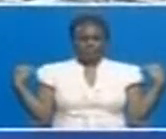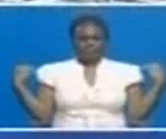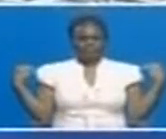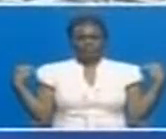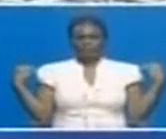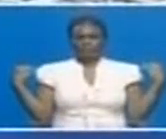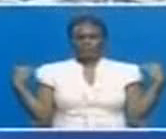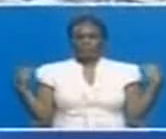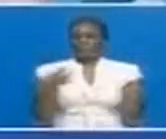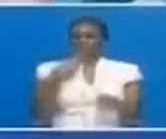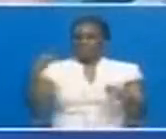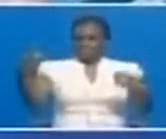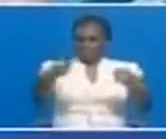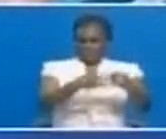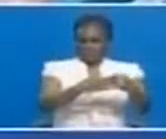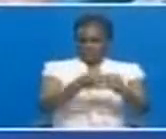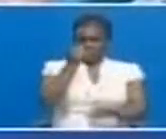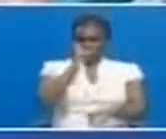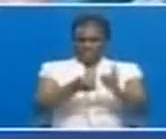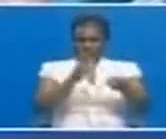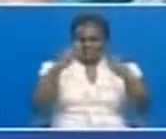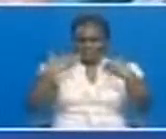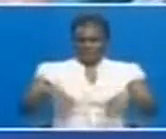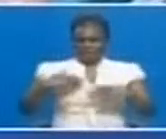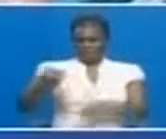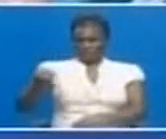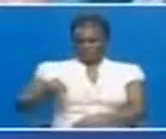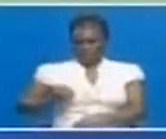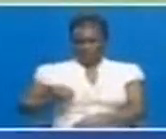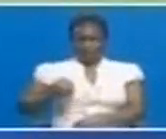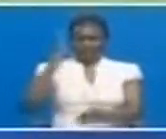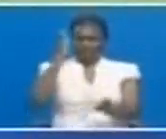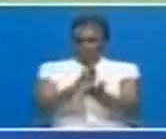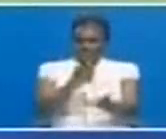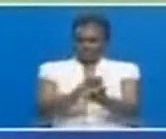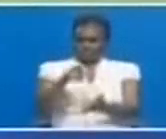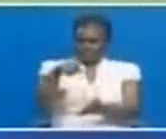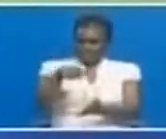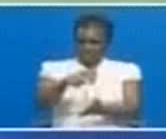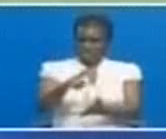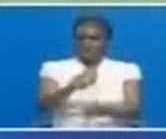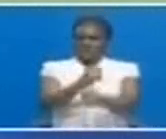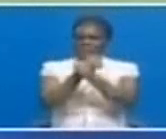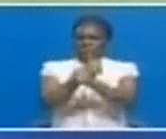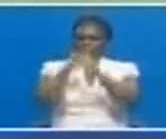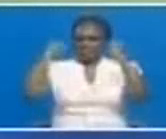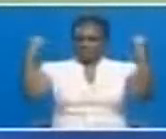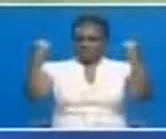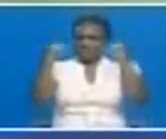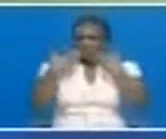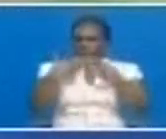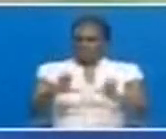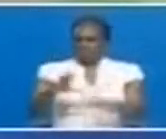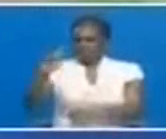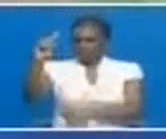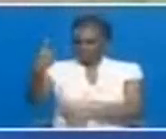For sensational 800-meters runner Eunice Soum, a slot to Beijing was all but assured by the virtue of being a defending champion. Finishing the